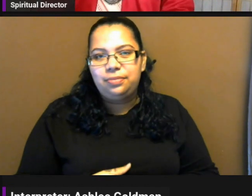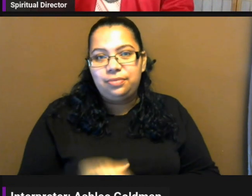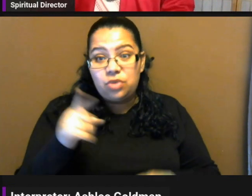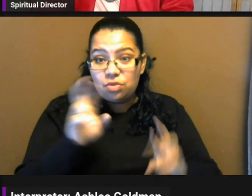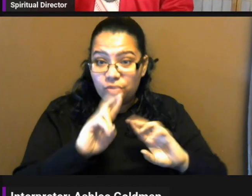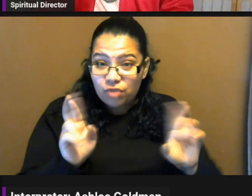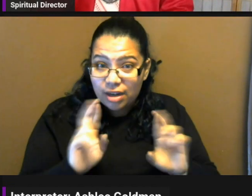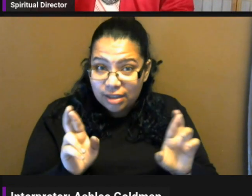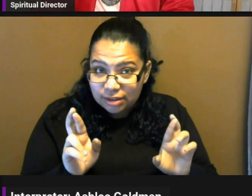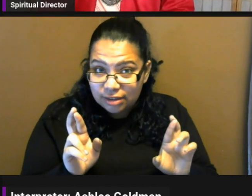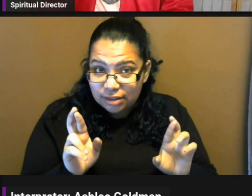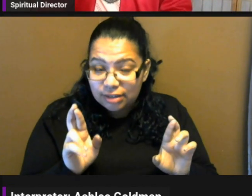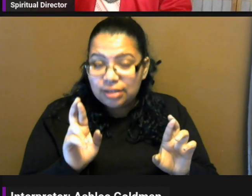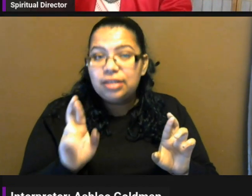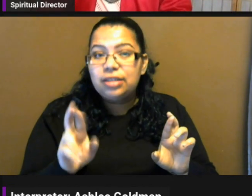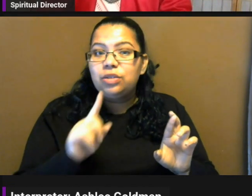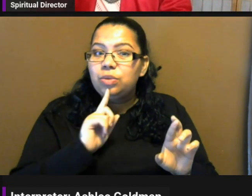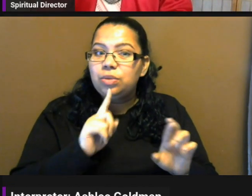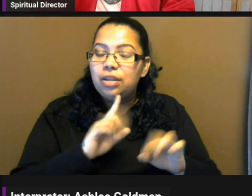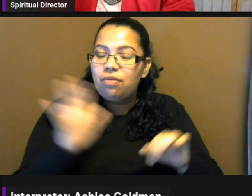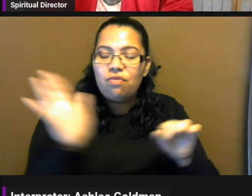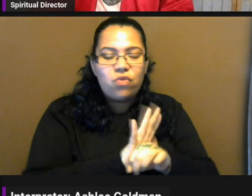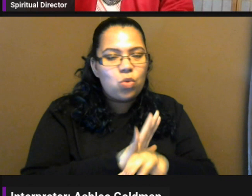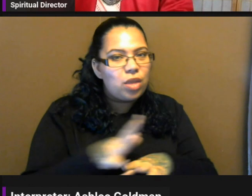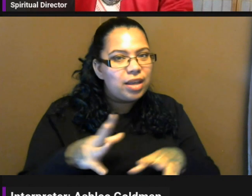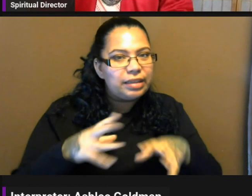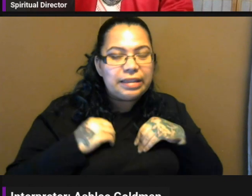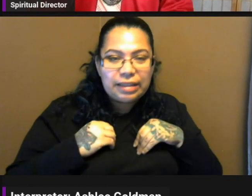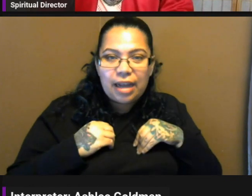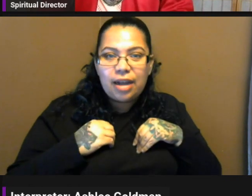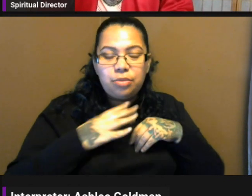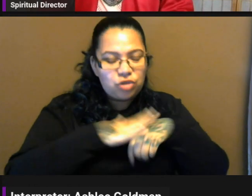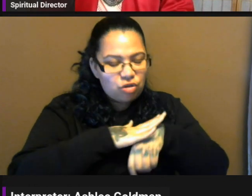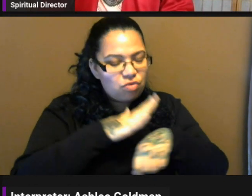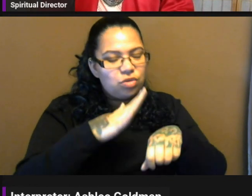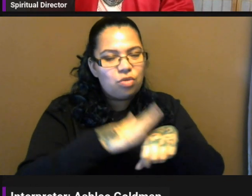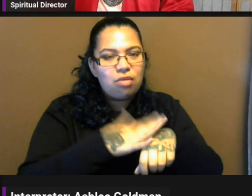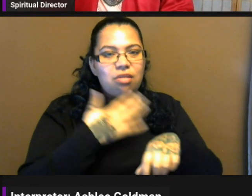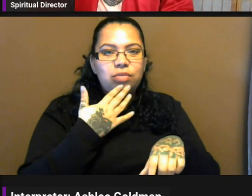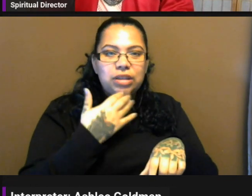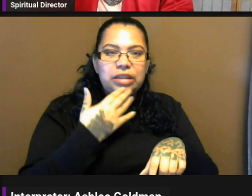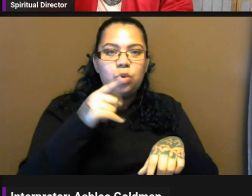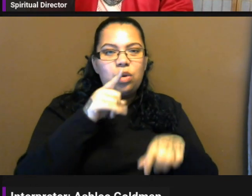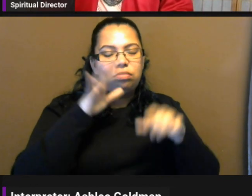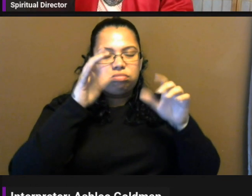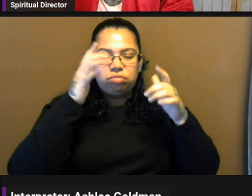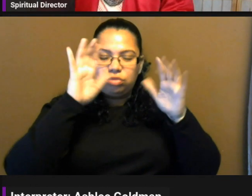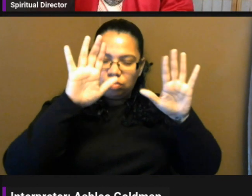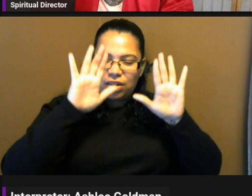Are you ready to step in and allow your gentleness, your